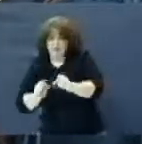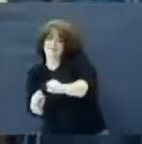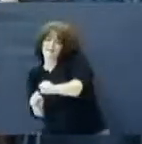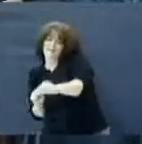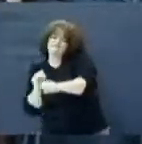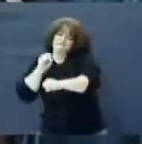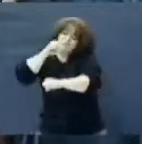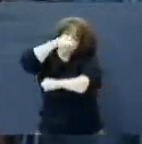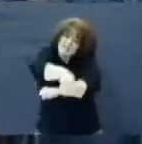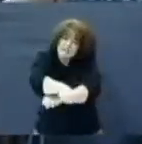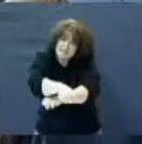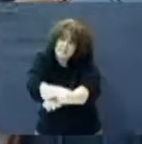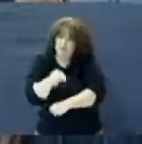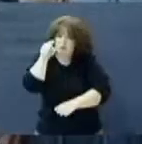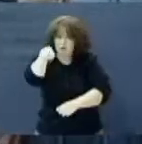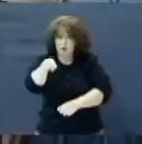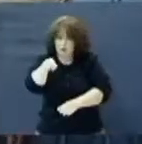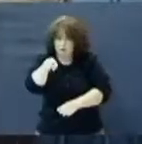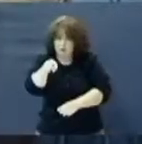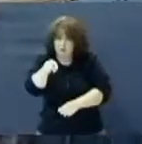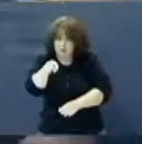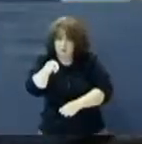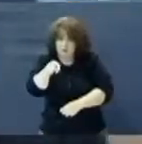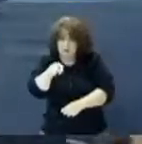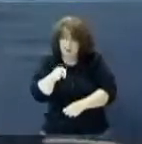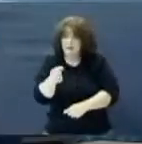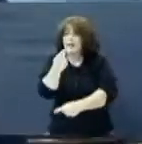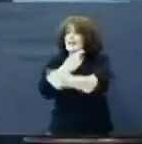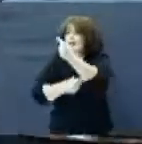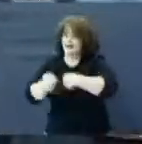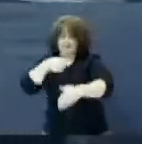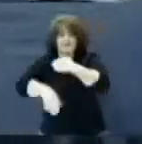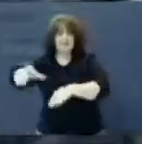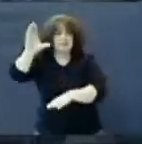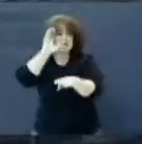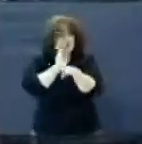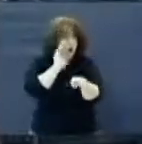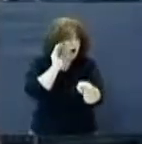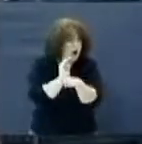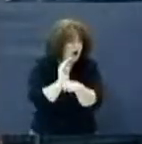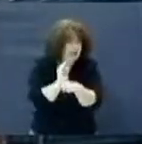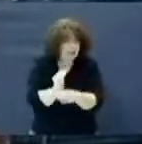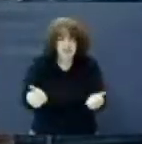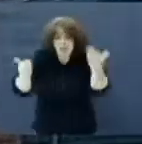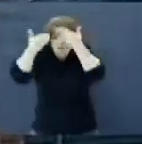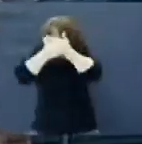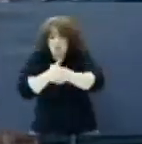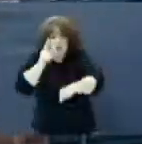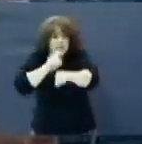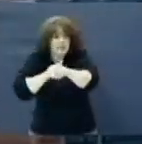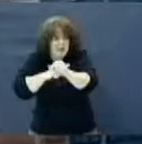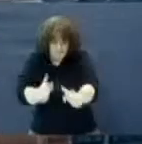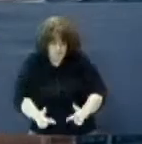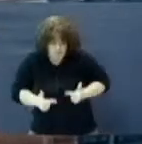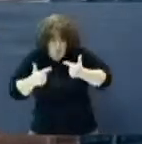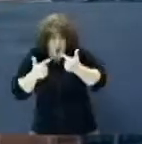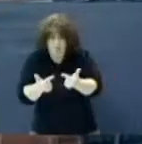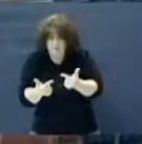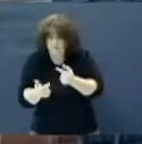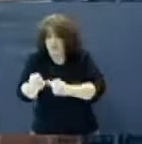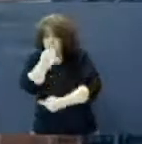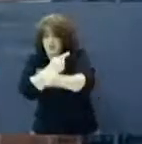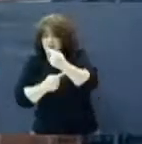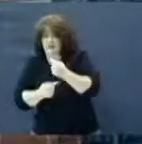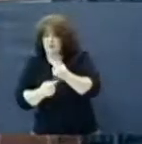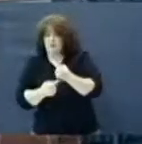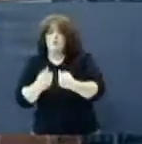and despair comes. When does it come? It comes at the nighttime. It comes in the dark times of your life. It comes when you're walking